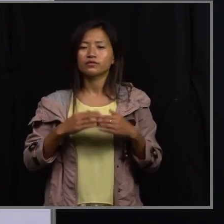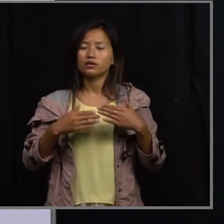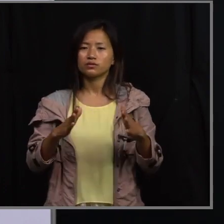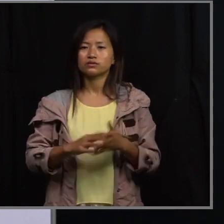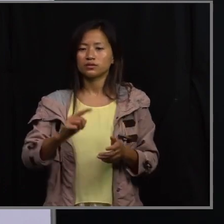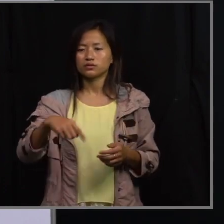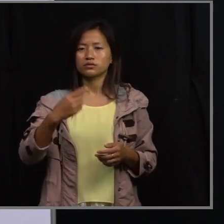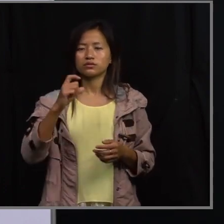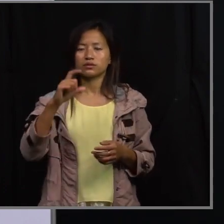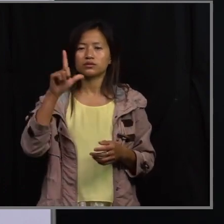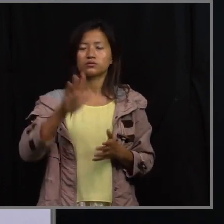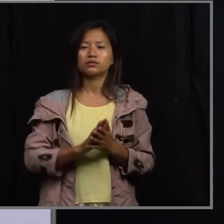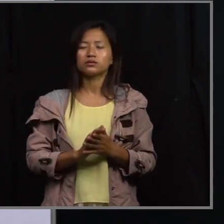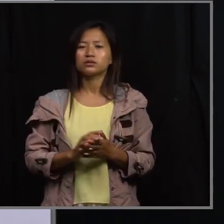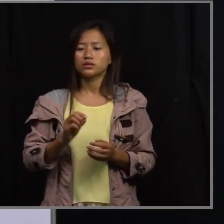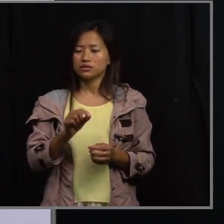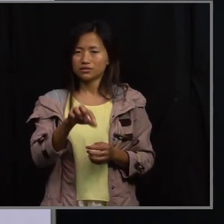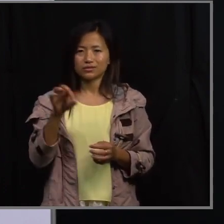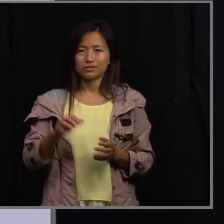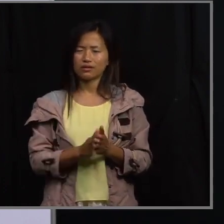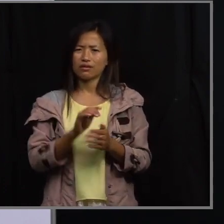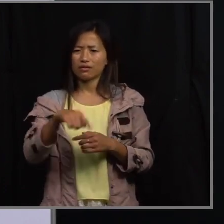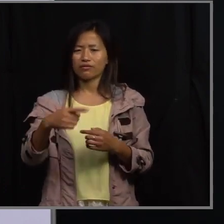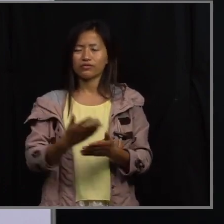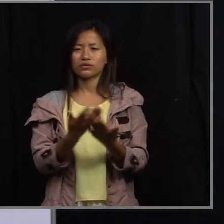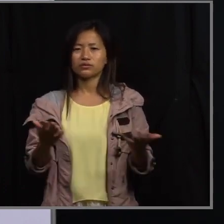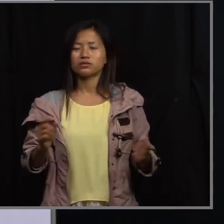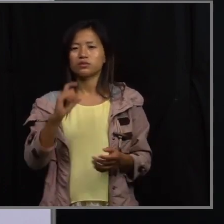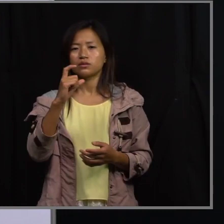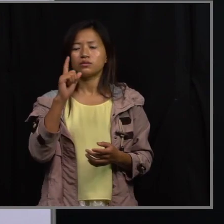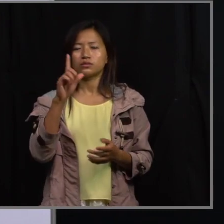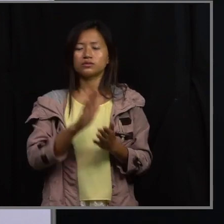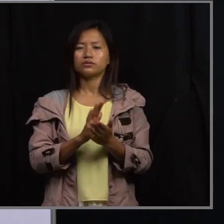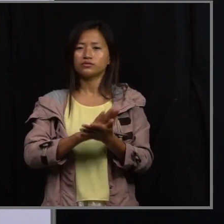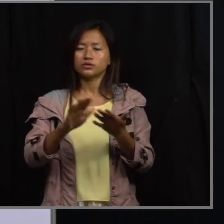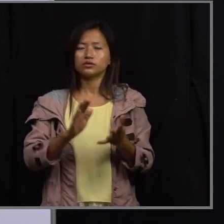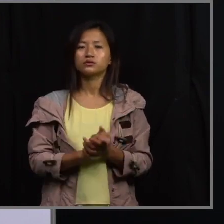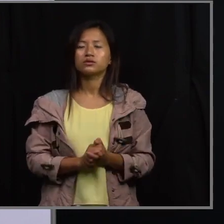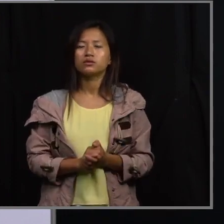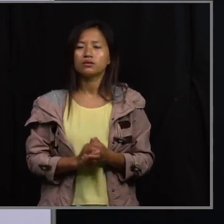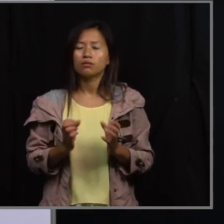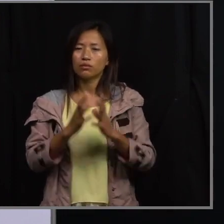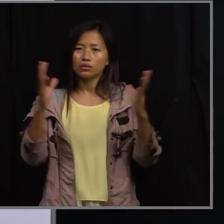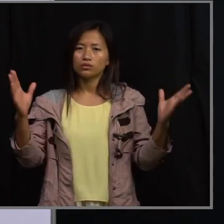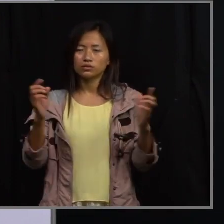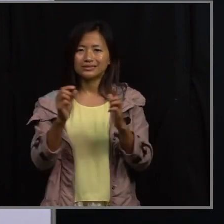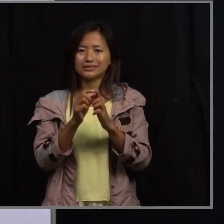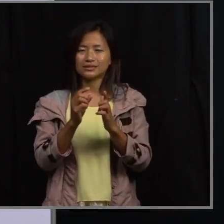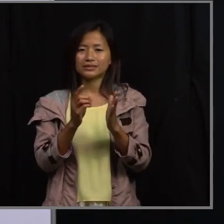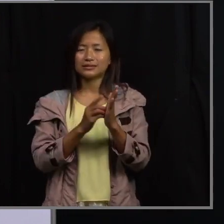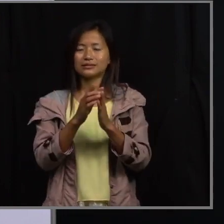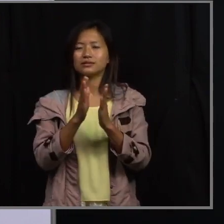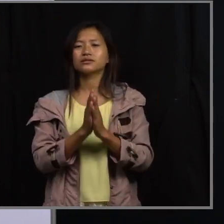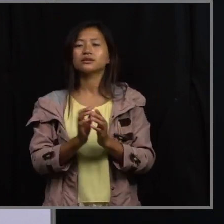in the next class, we'll discuss each and everything, and our chapter 1 is about to finish. And if you want to know more detail in physics,